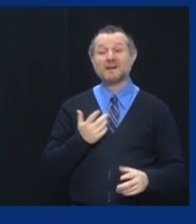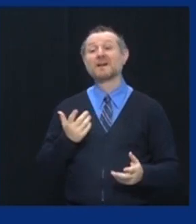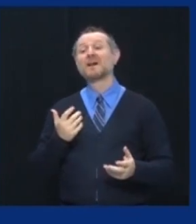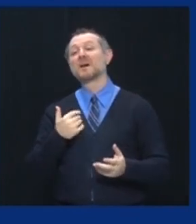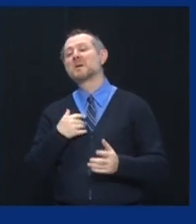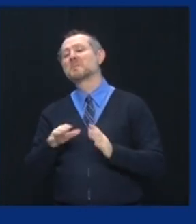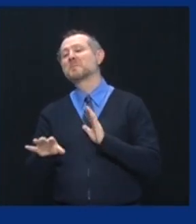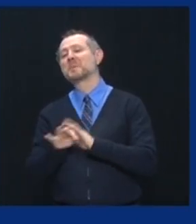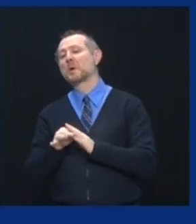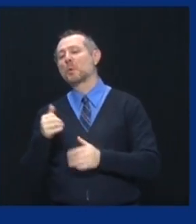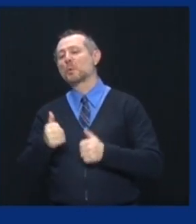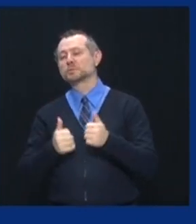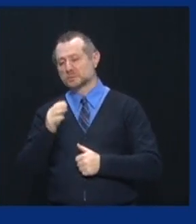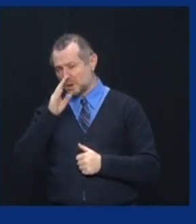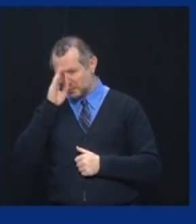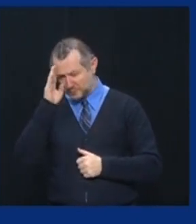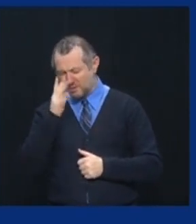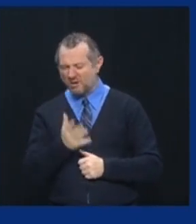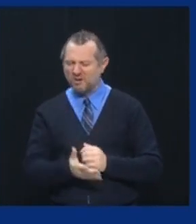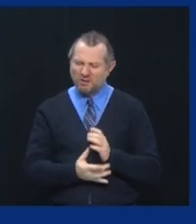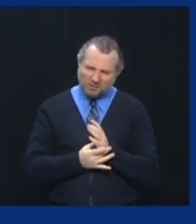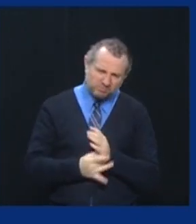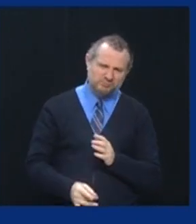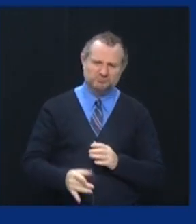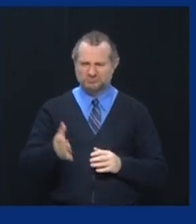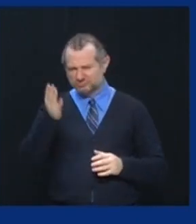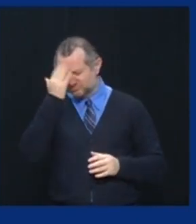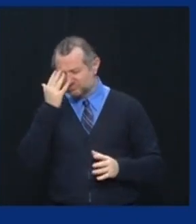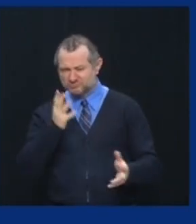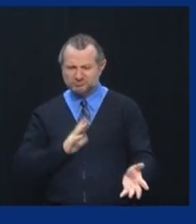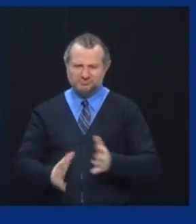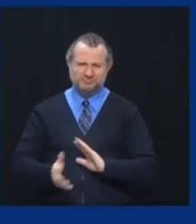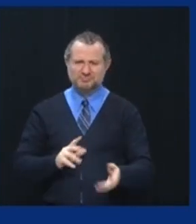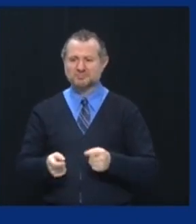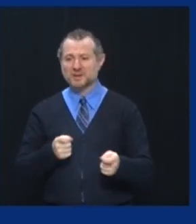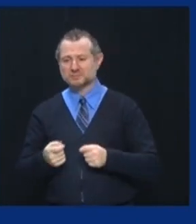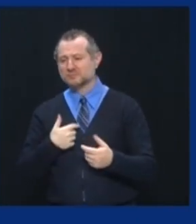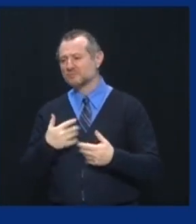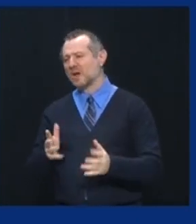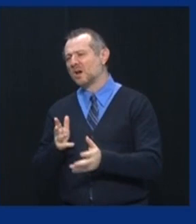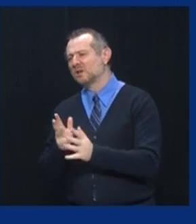it. And I've spoken to dozens of hospitals.